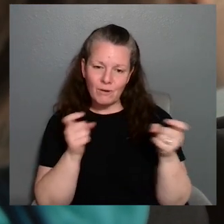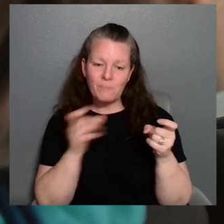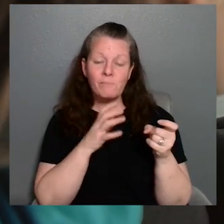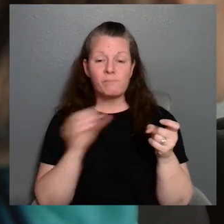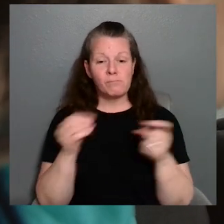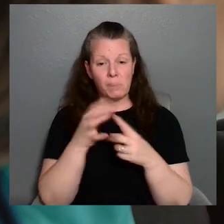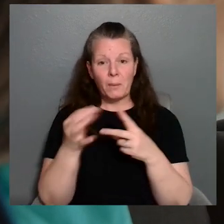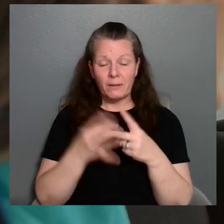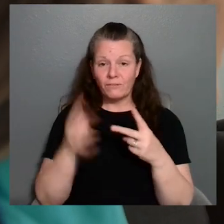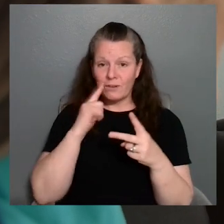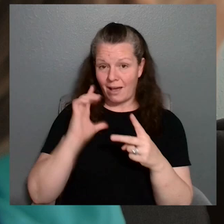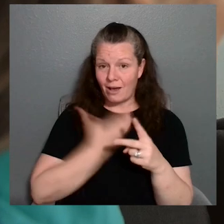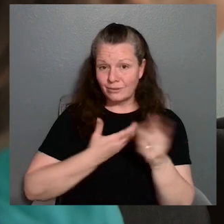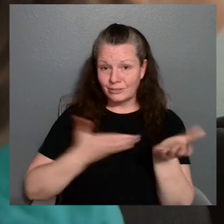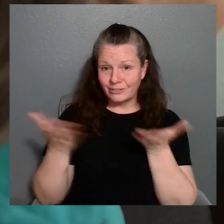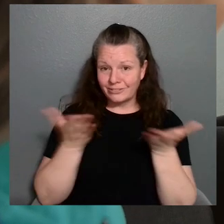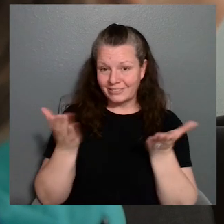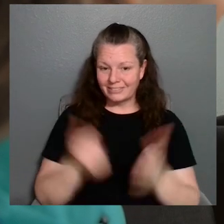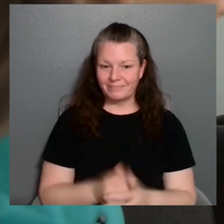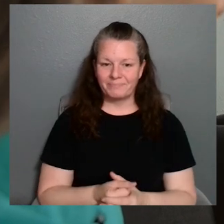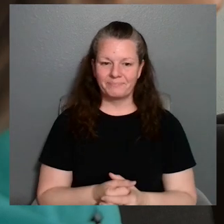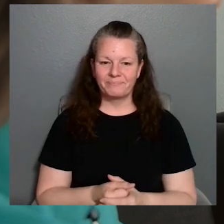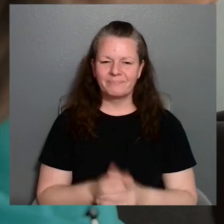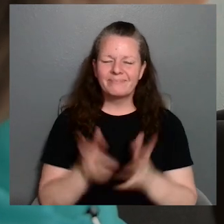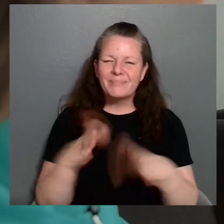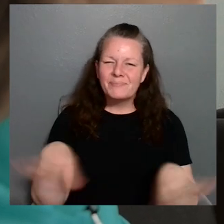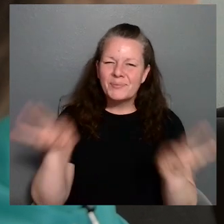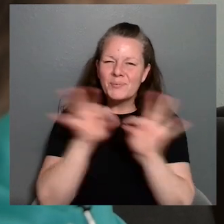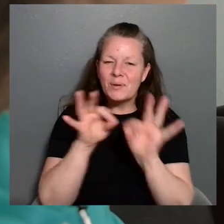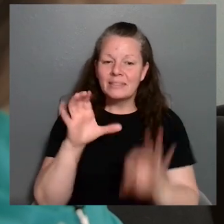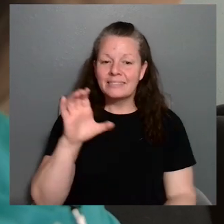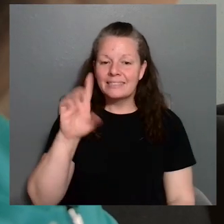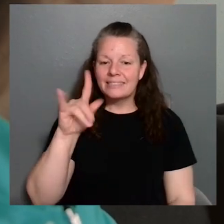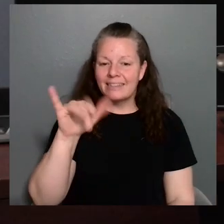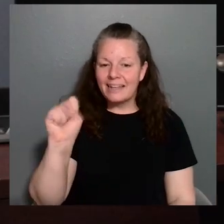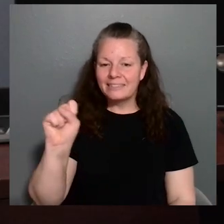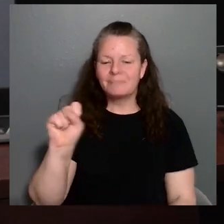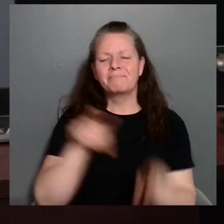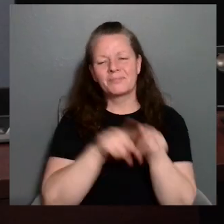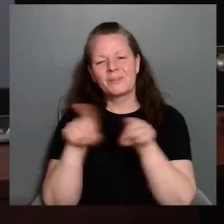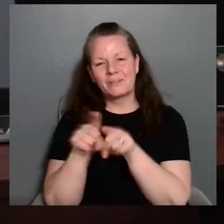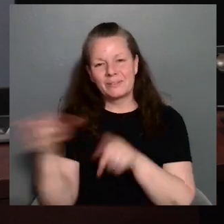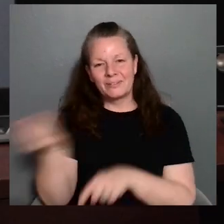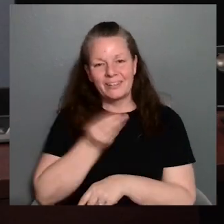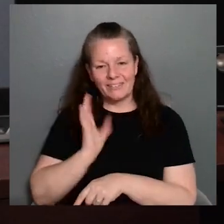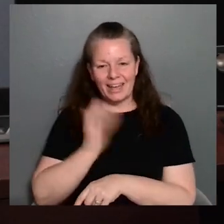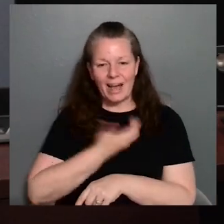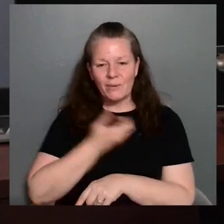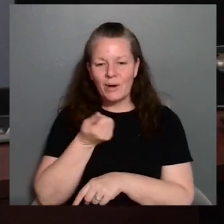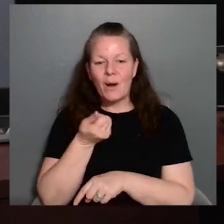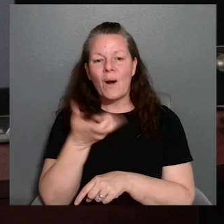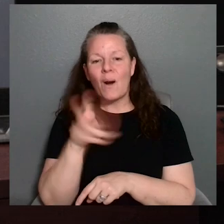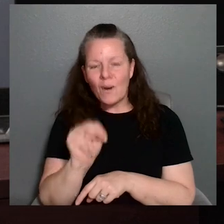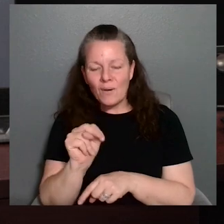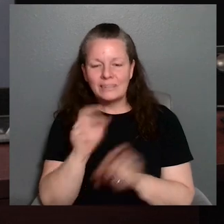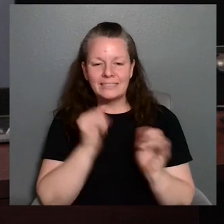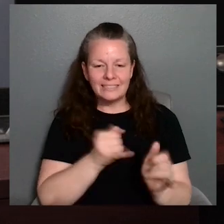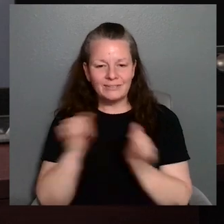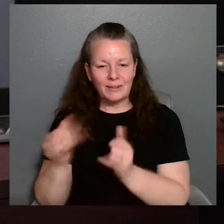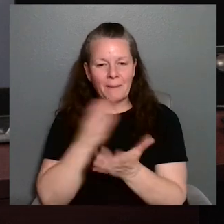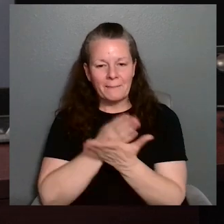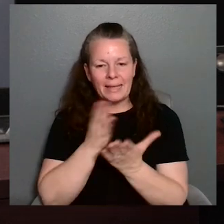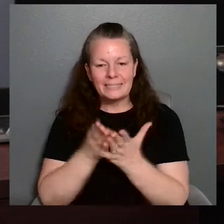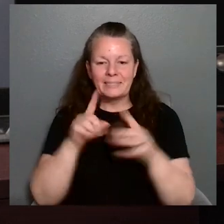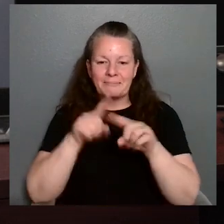control and choices over our services. Importantly, CDASS also gives us our own